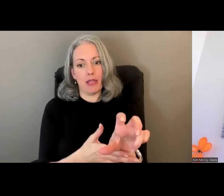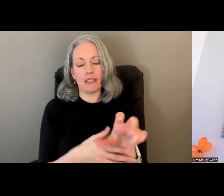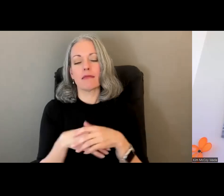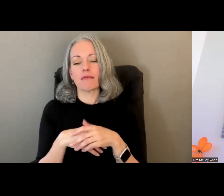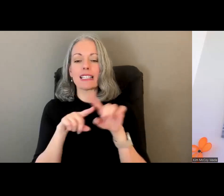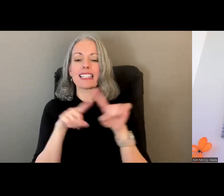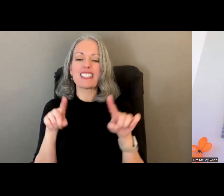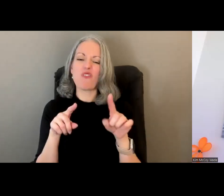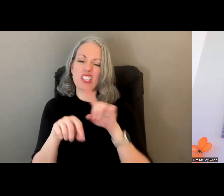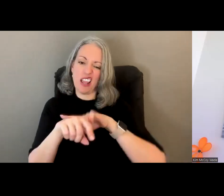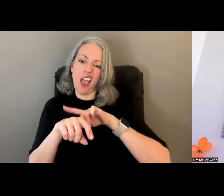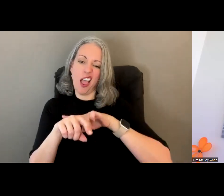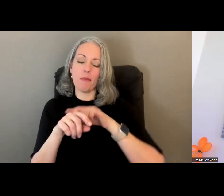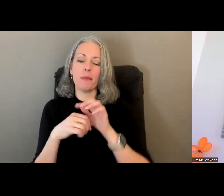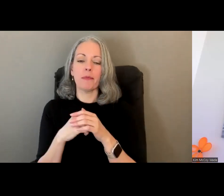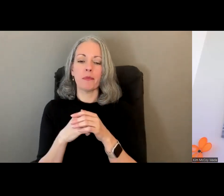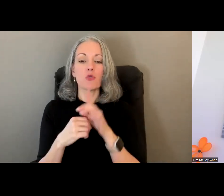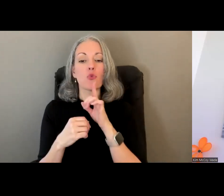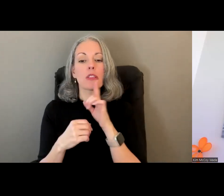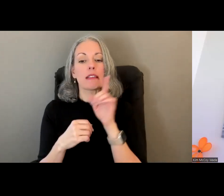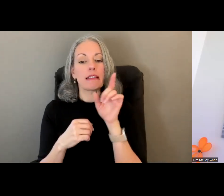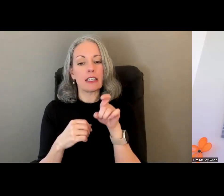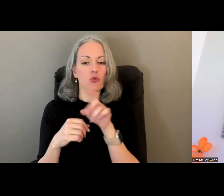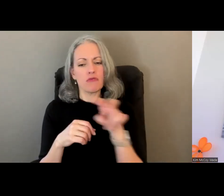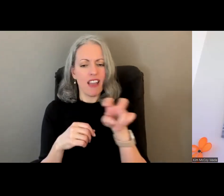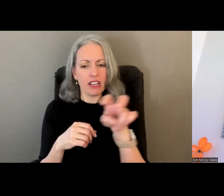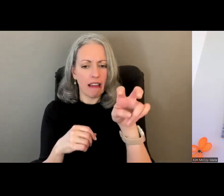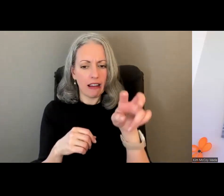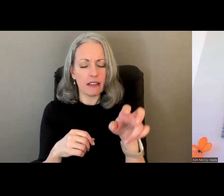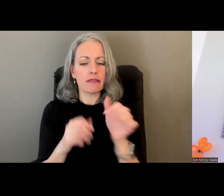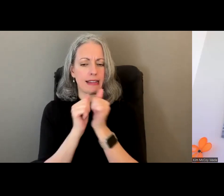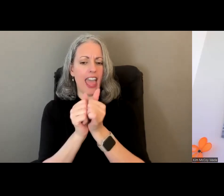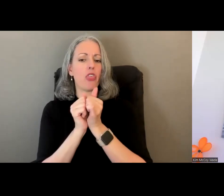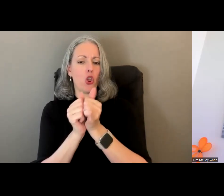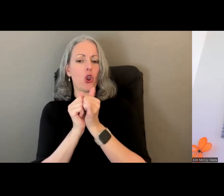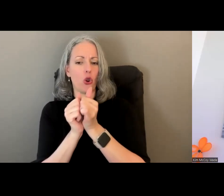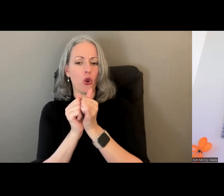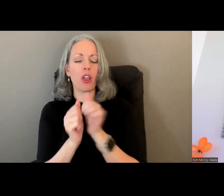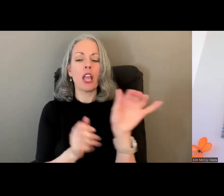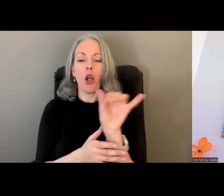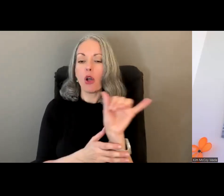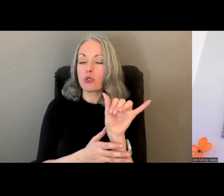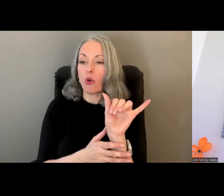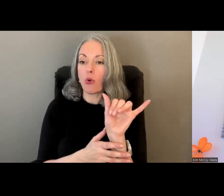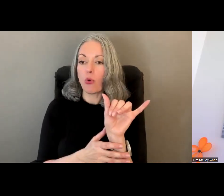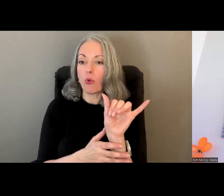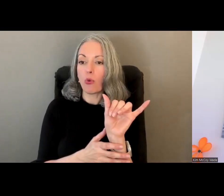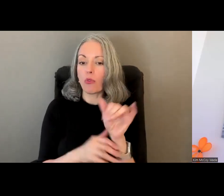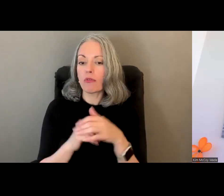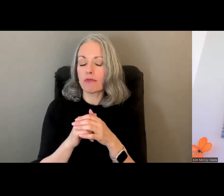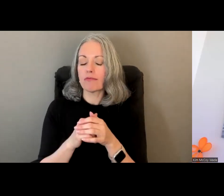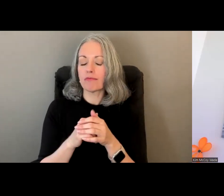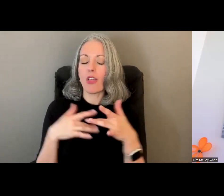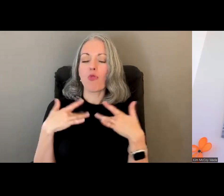different season. And so we will need to navigate and weather that together. And also, as I was delighted to meet with